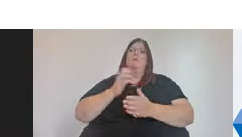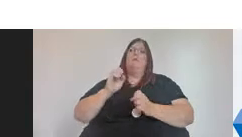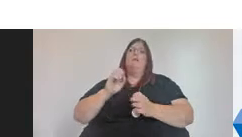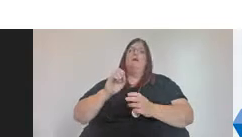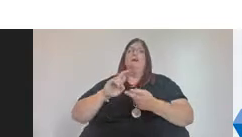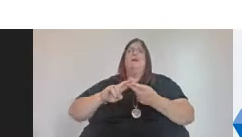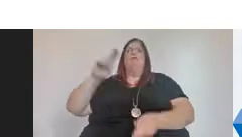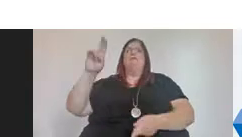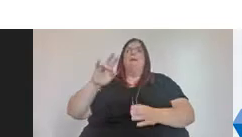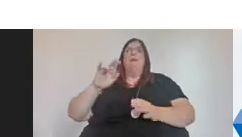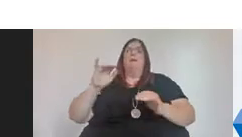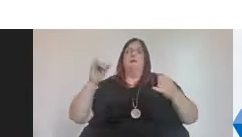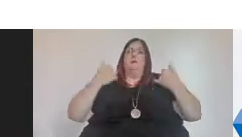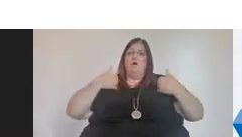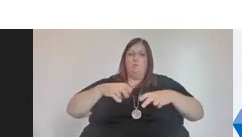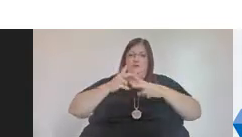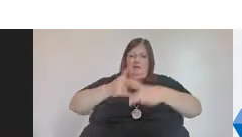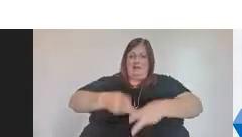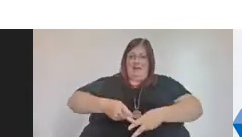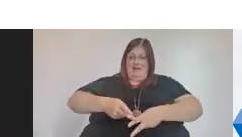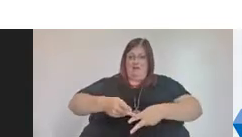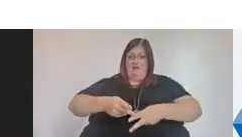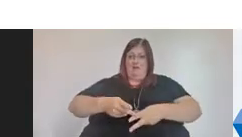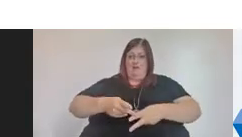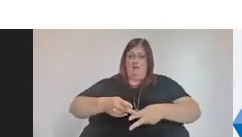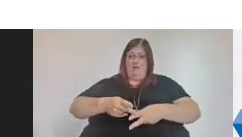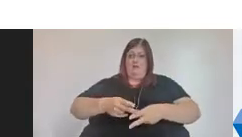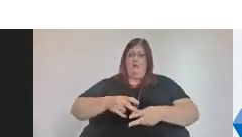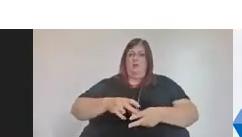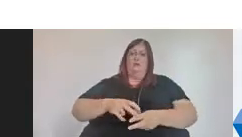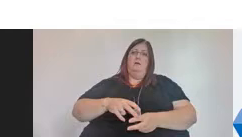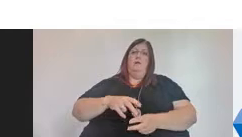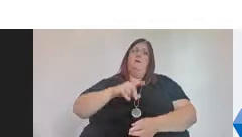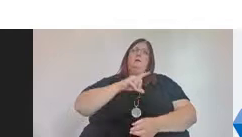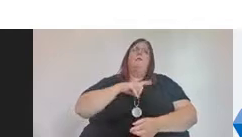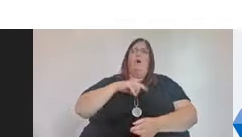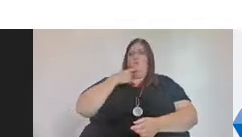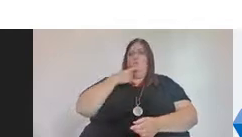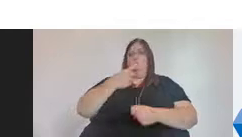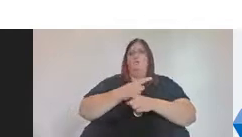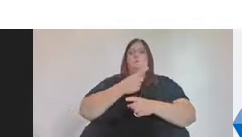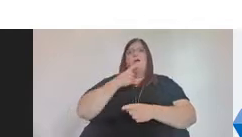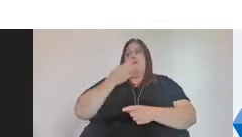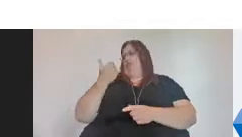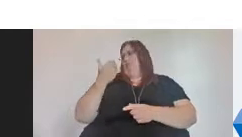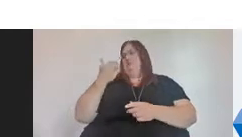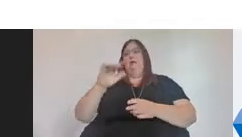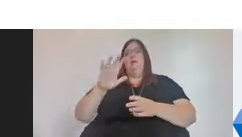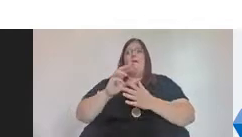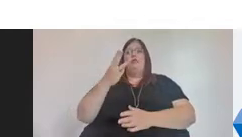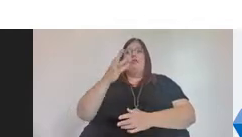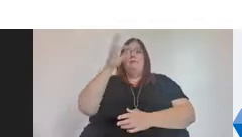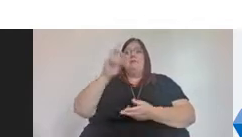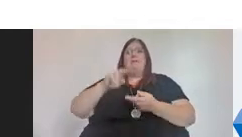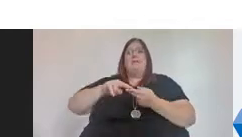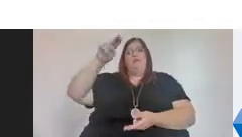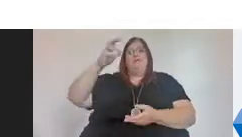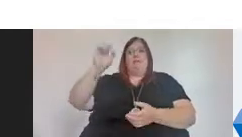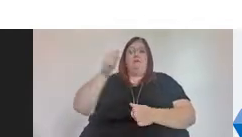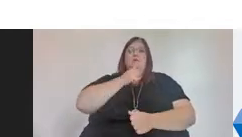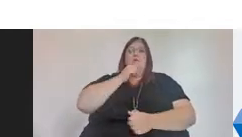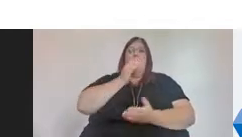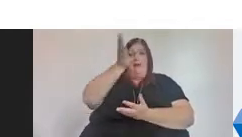that we saw in the past, so in the past we saw an average of 3% more activity in the acute sector. Instead of that, we want to see more and